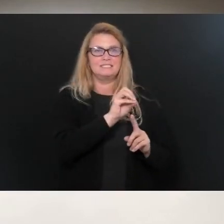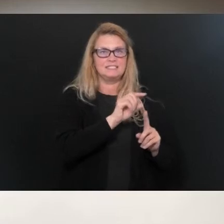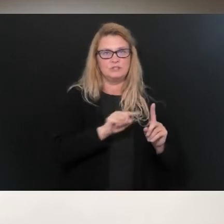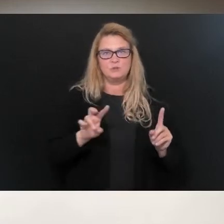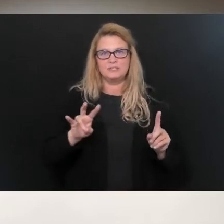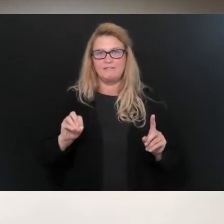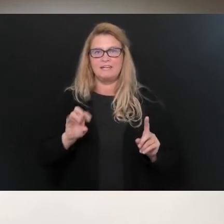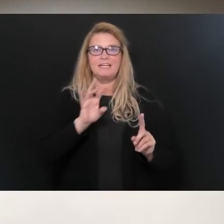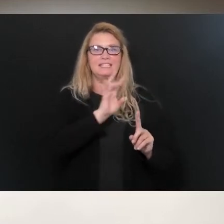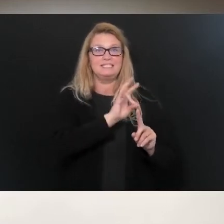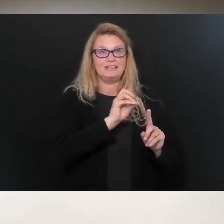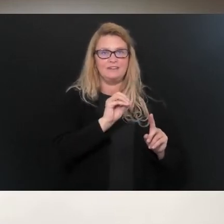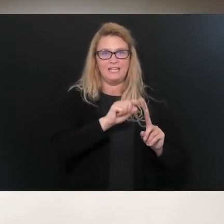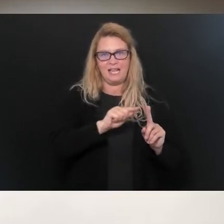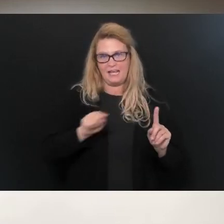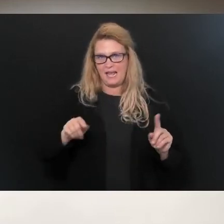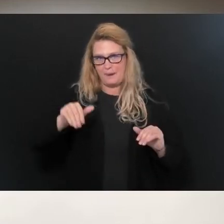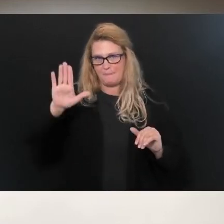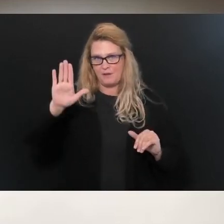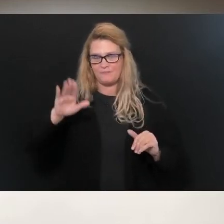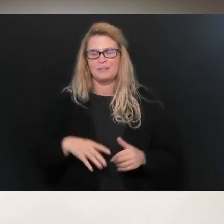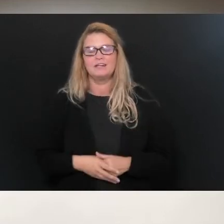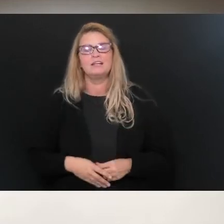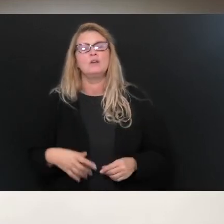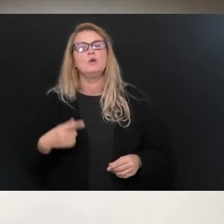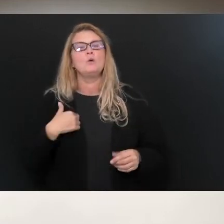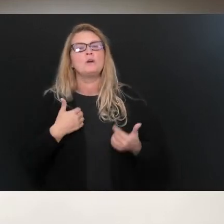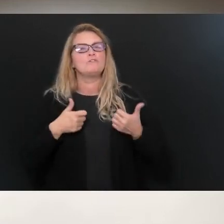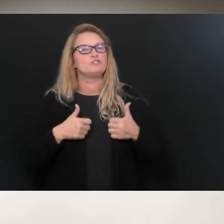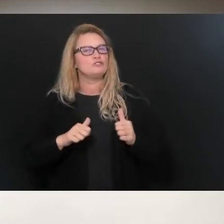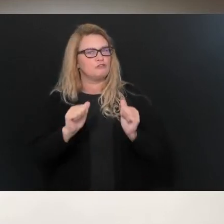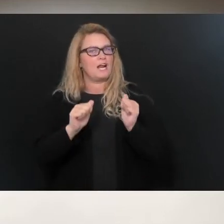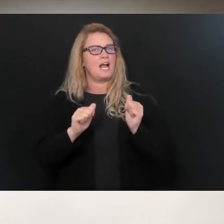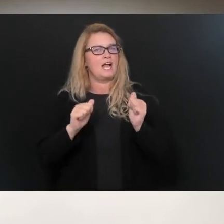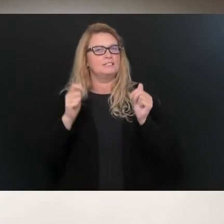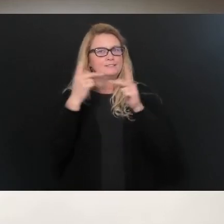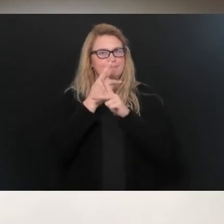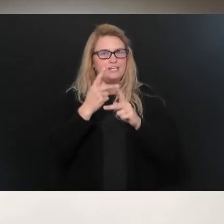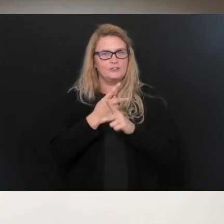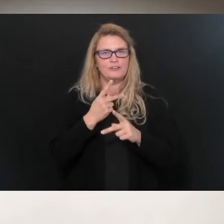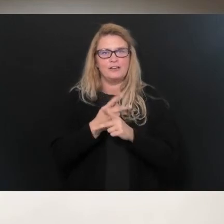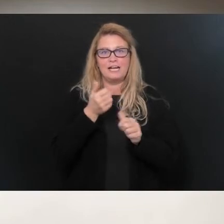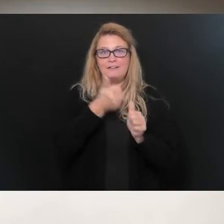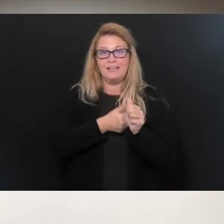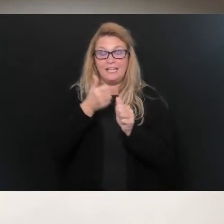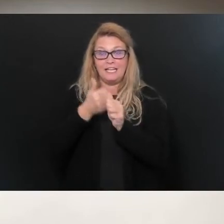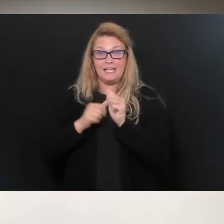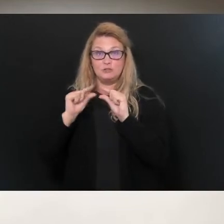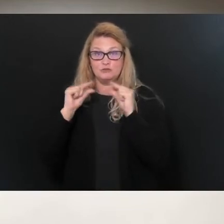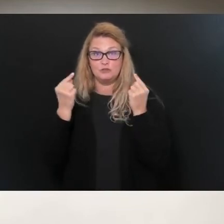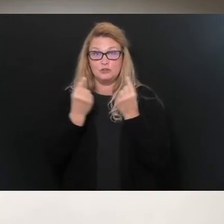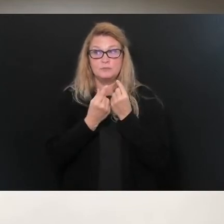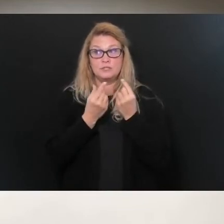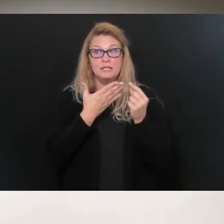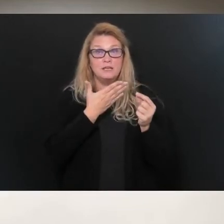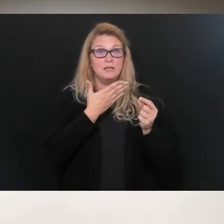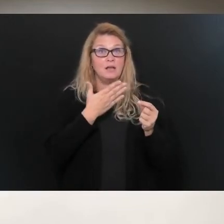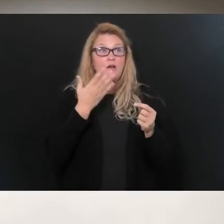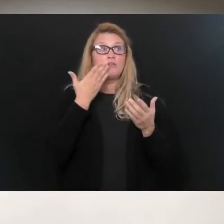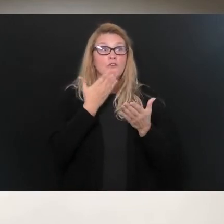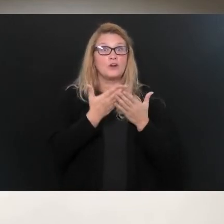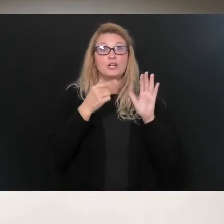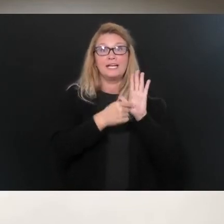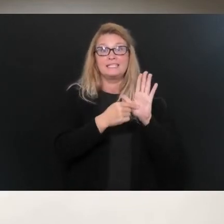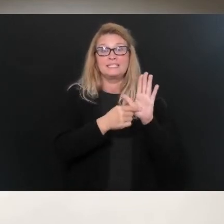and above. So we try to work through each of those groups. I think the best way, as an example, in